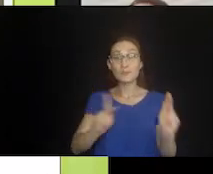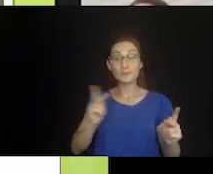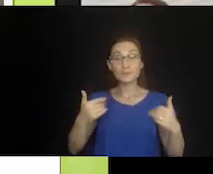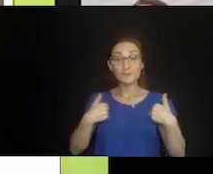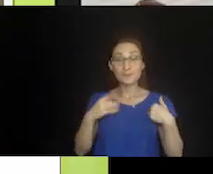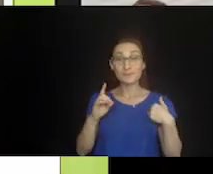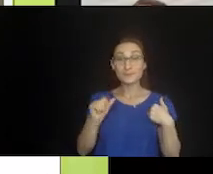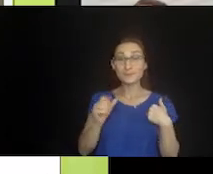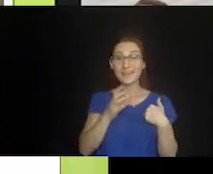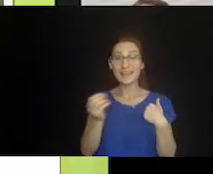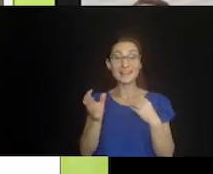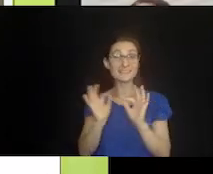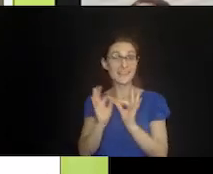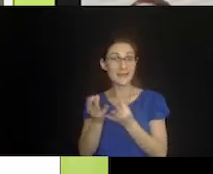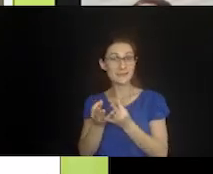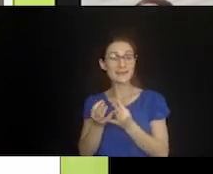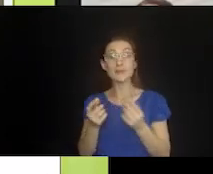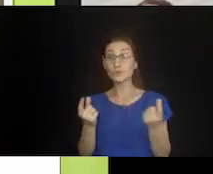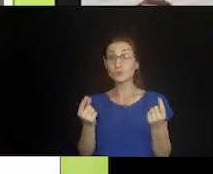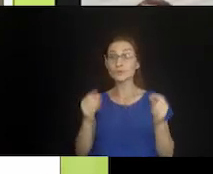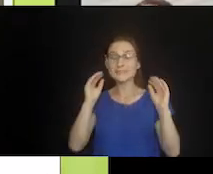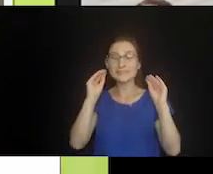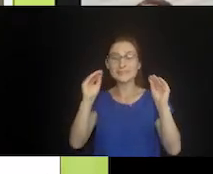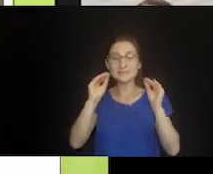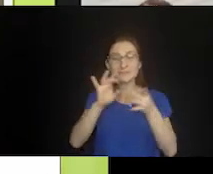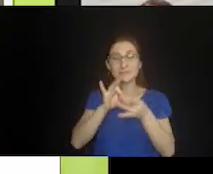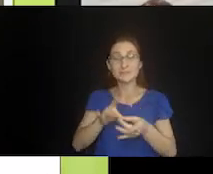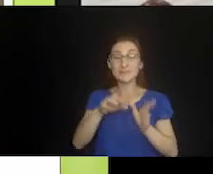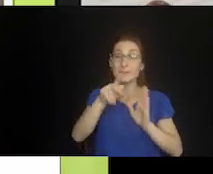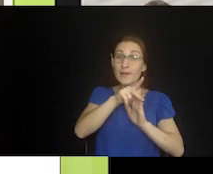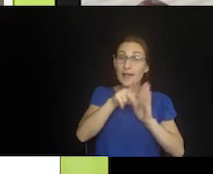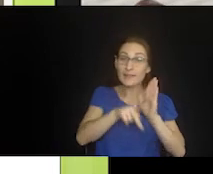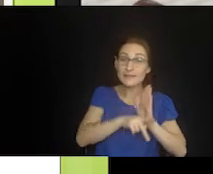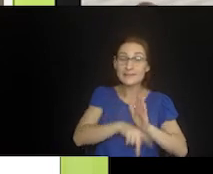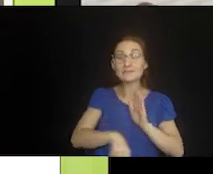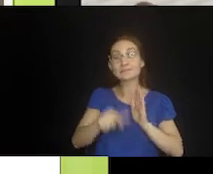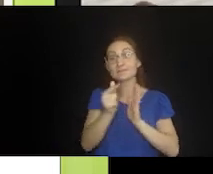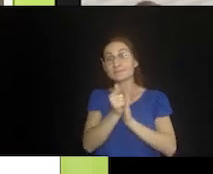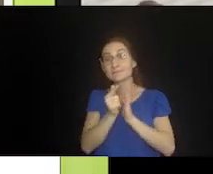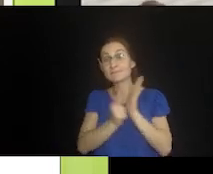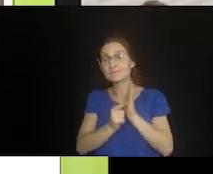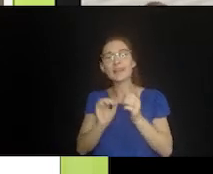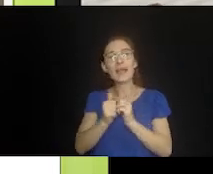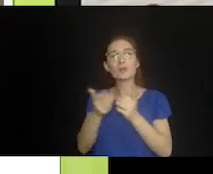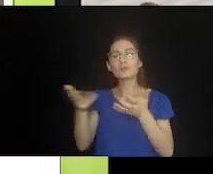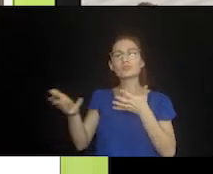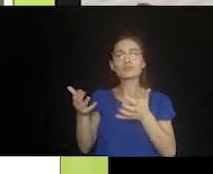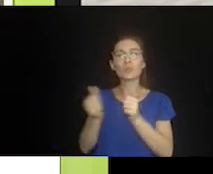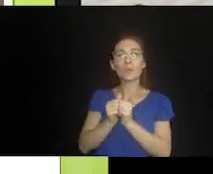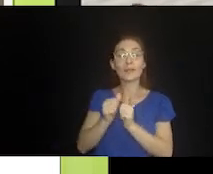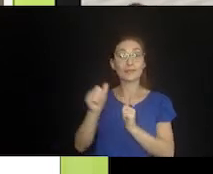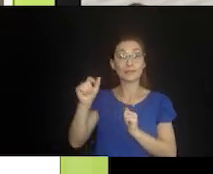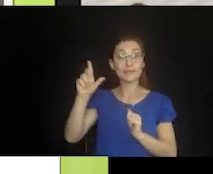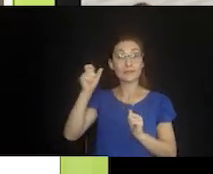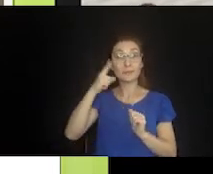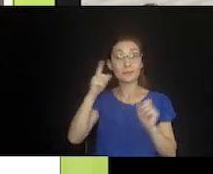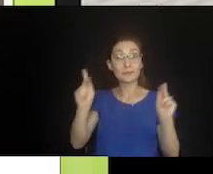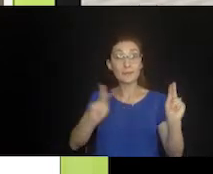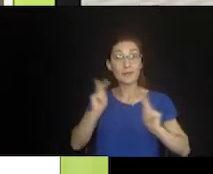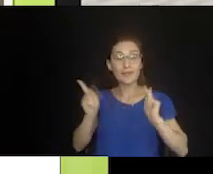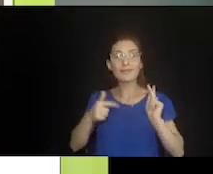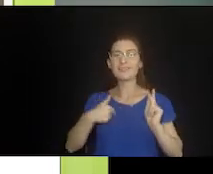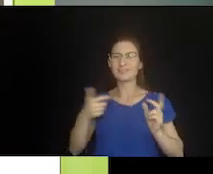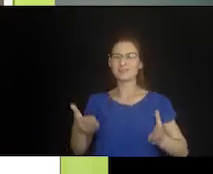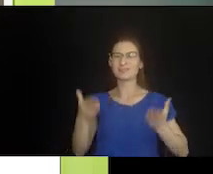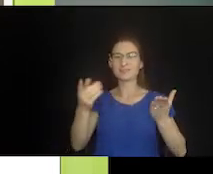wonderful. It's for people with disabilities and family members, and they teach you all about policy and how to speak to legislators.